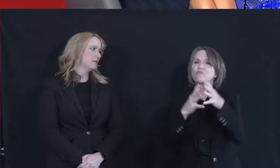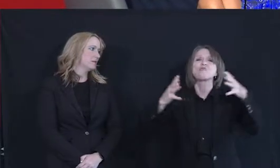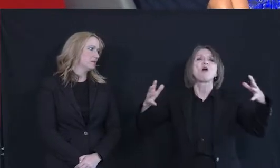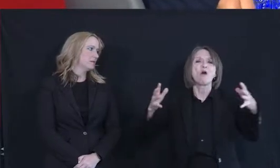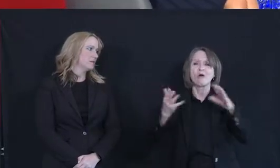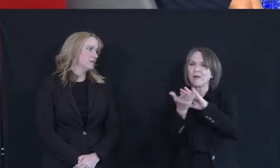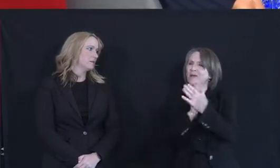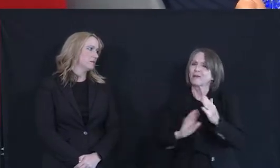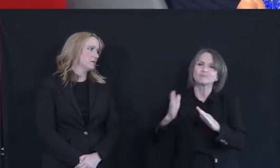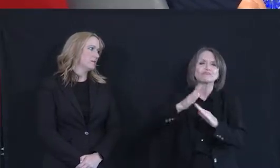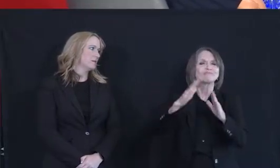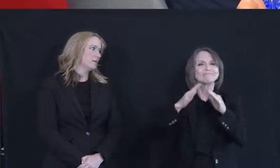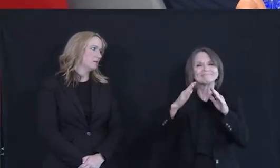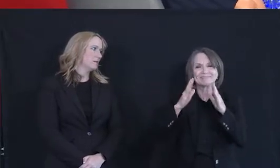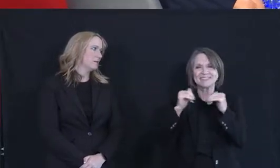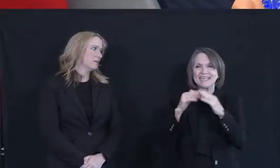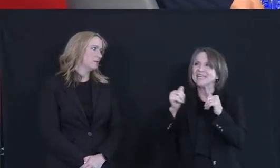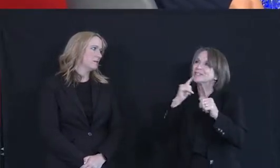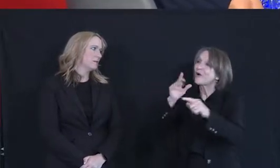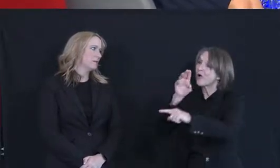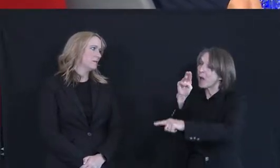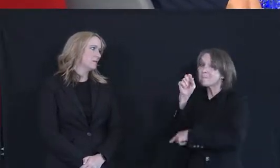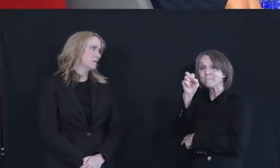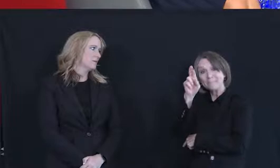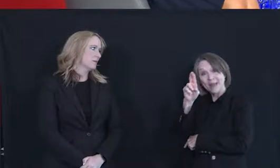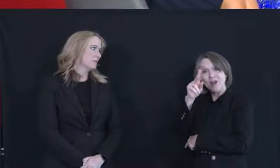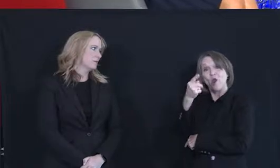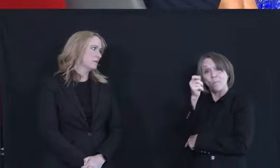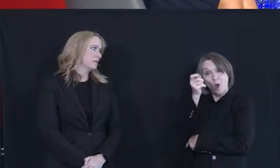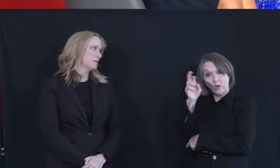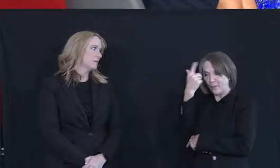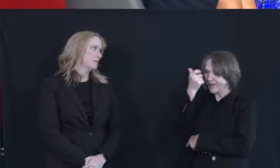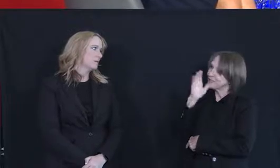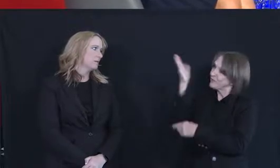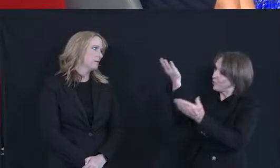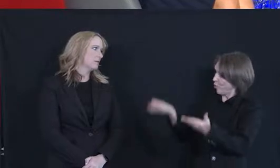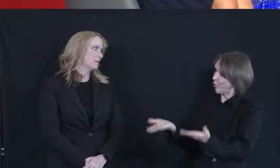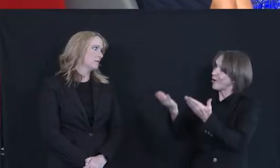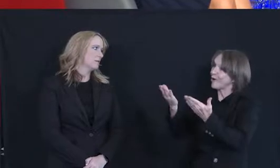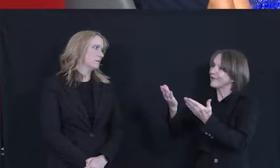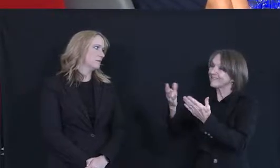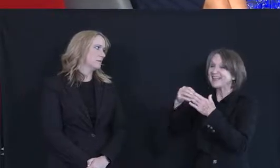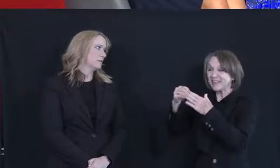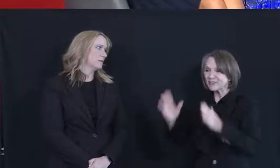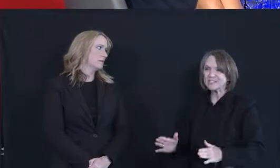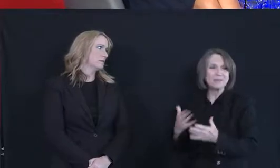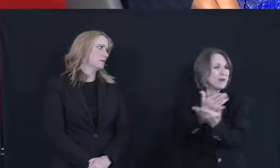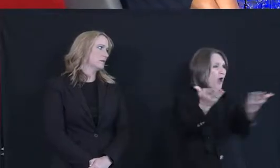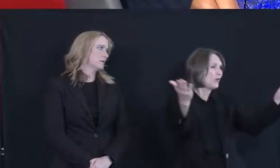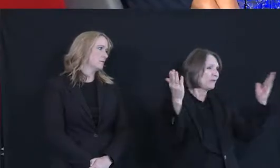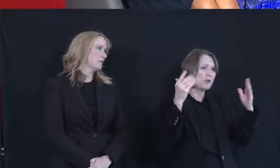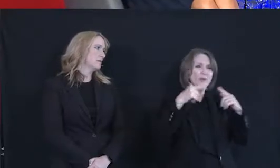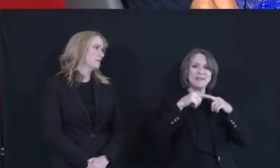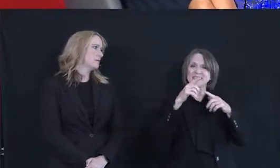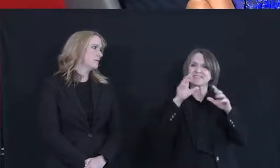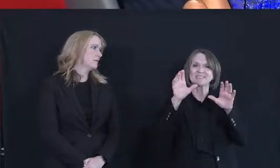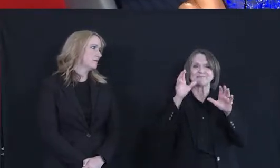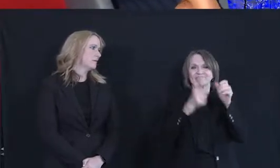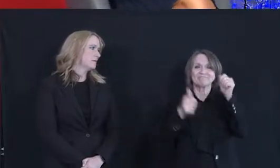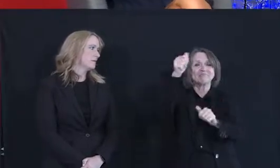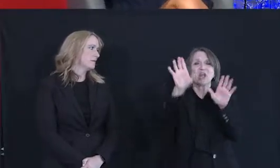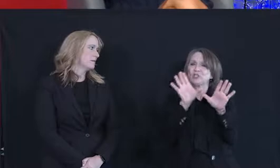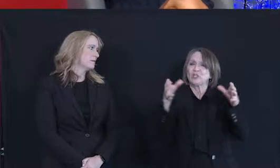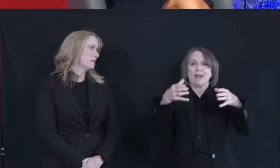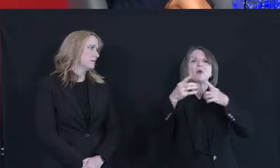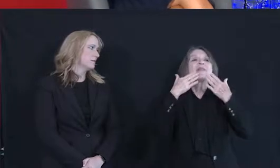City so mayor Parker for your leadership and for having me here today all of you here today at the chamber thank you for your contributions and